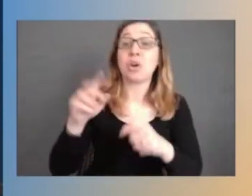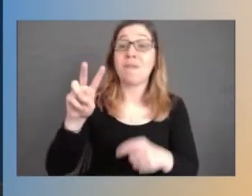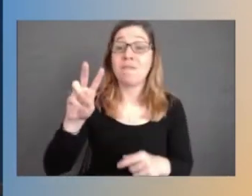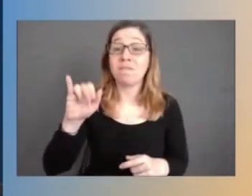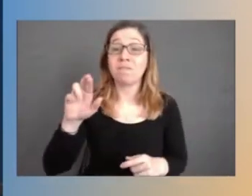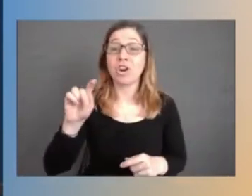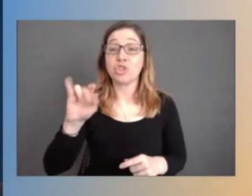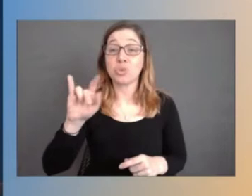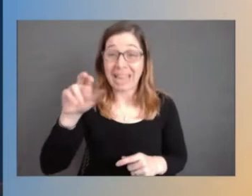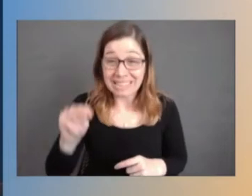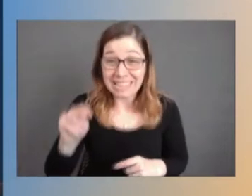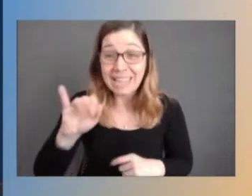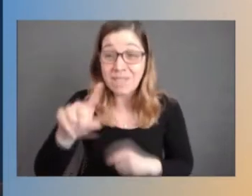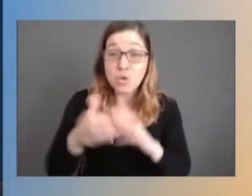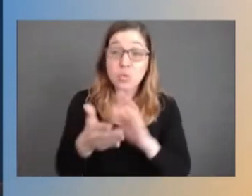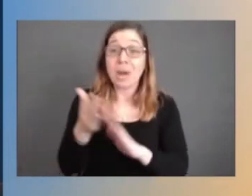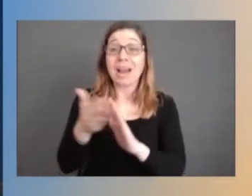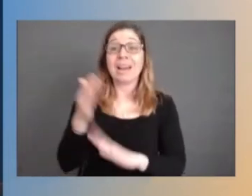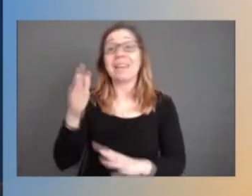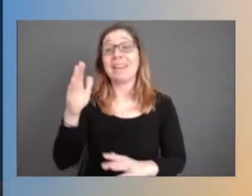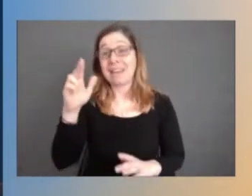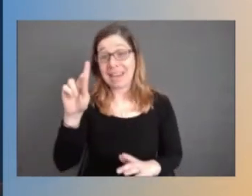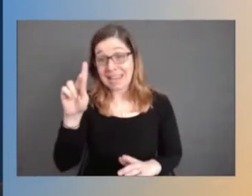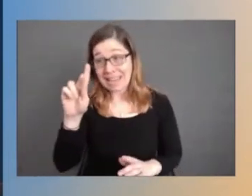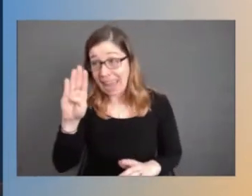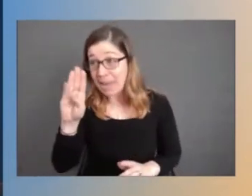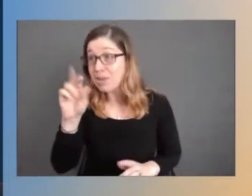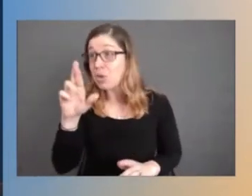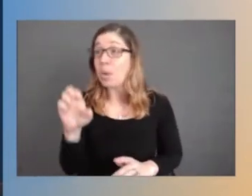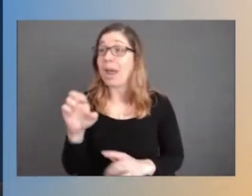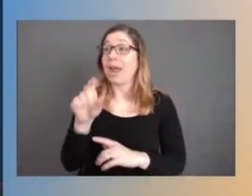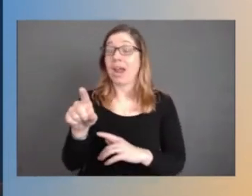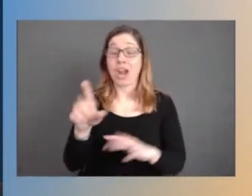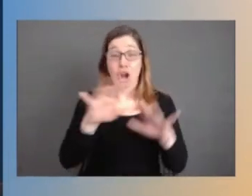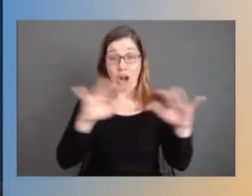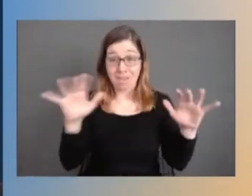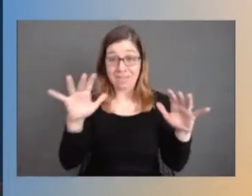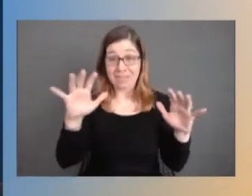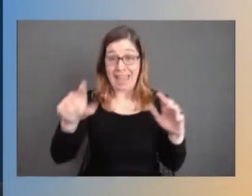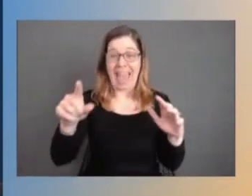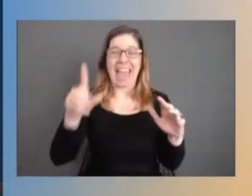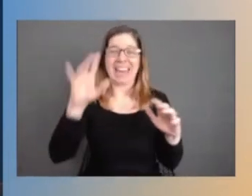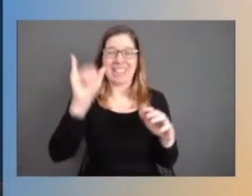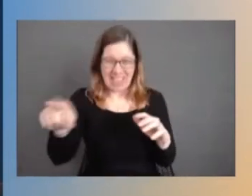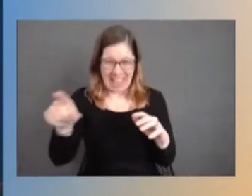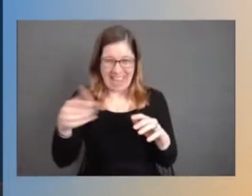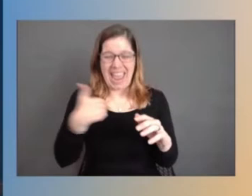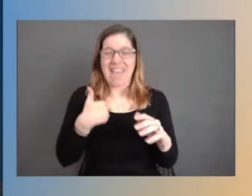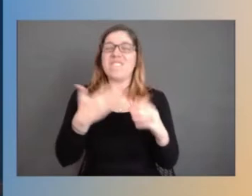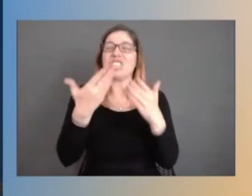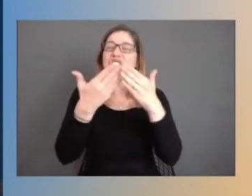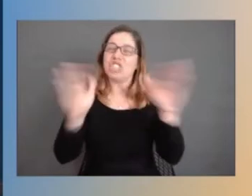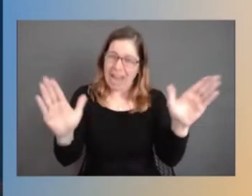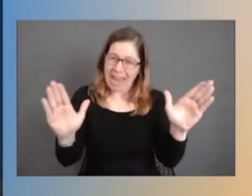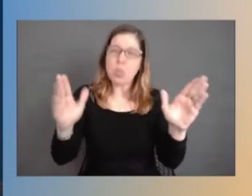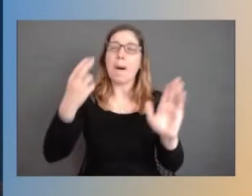system, all of the I/O performance is being emulated by a general purpose processor. We actually are able to